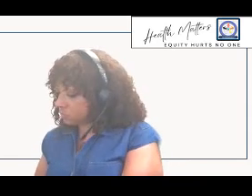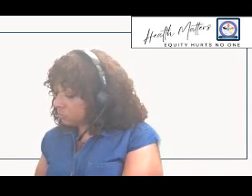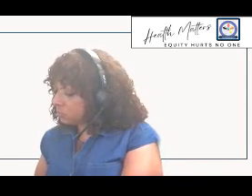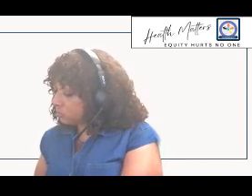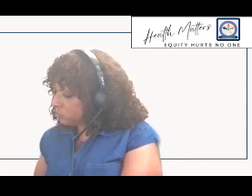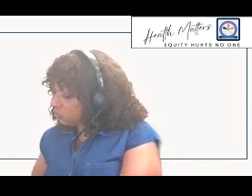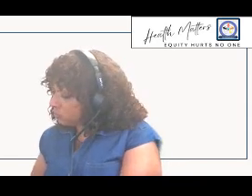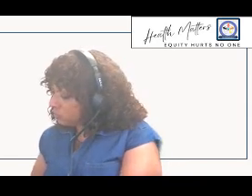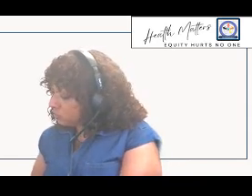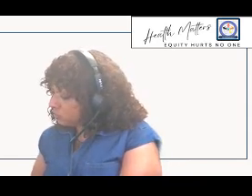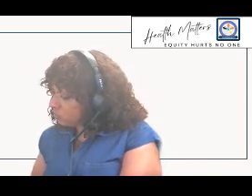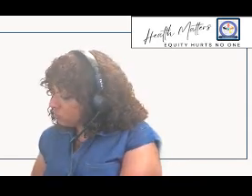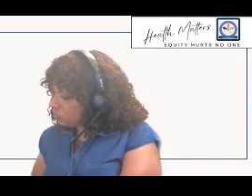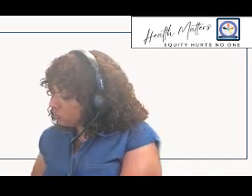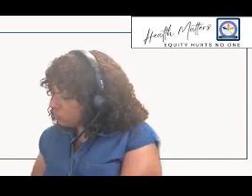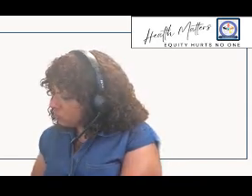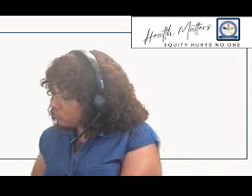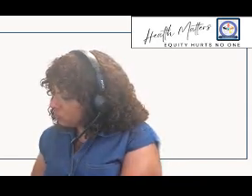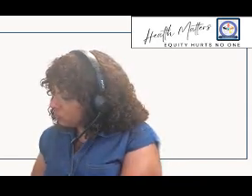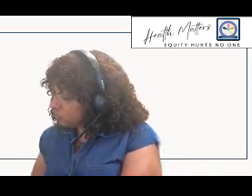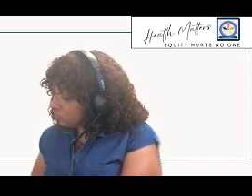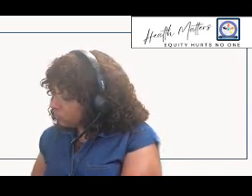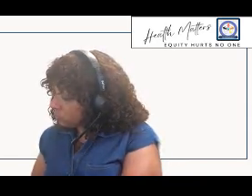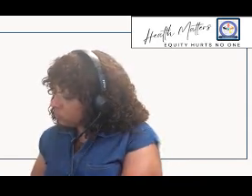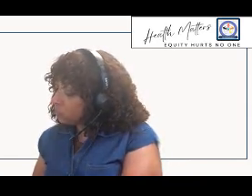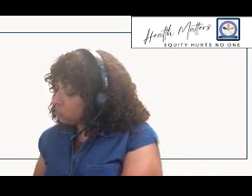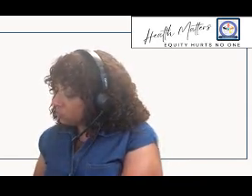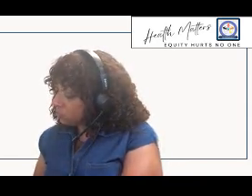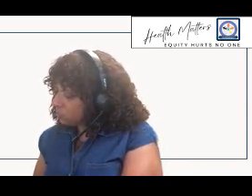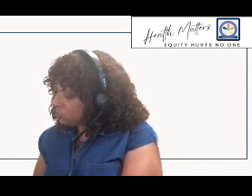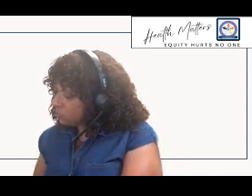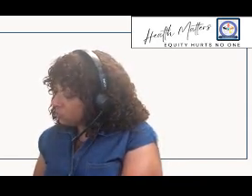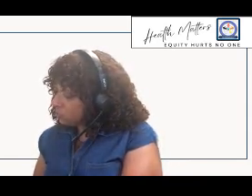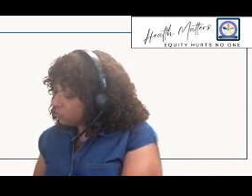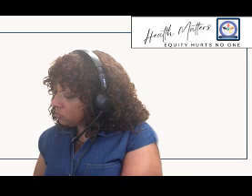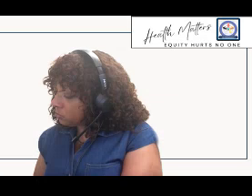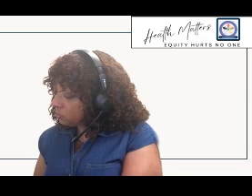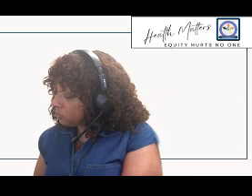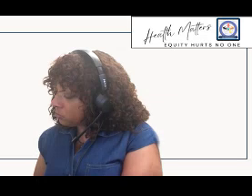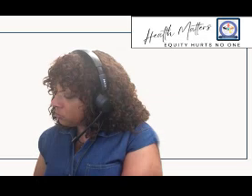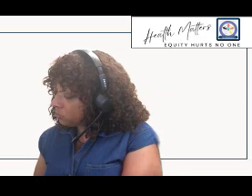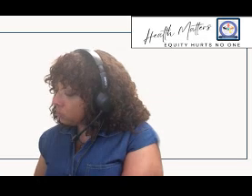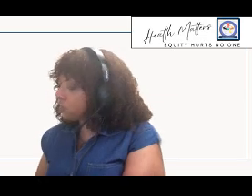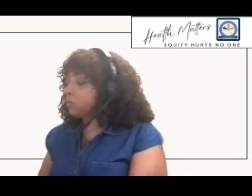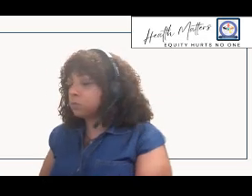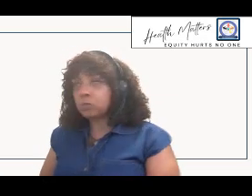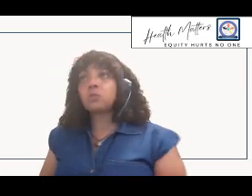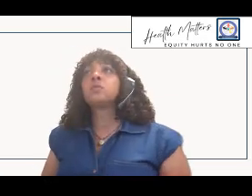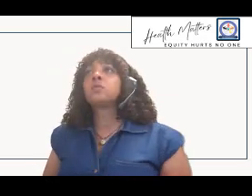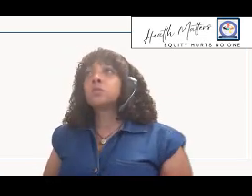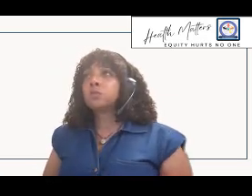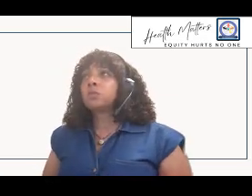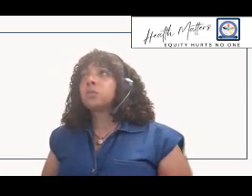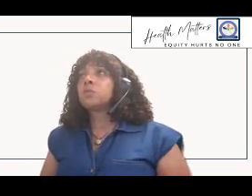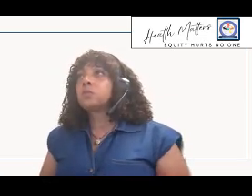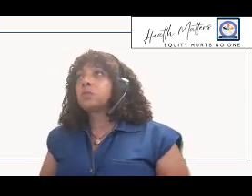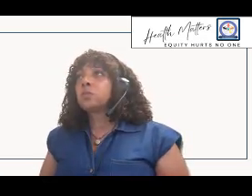our federally qualified health centers that are interested in starting those programs, so we're excited about that. And of